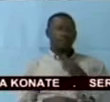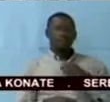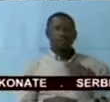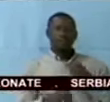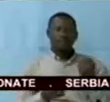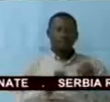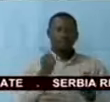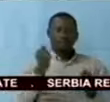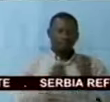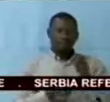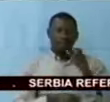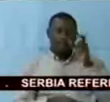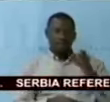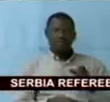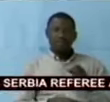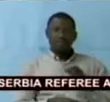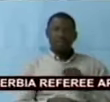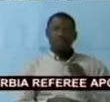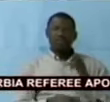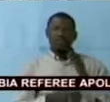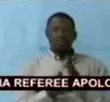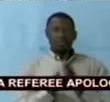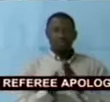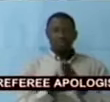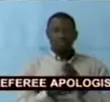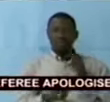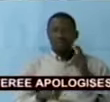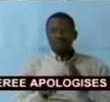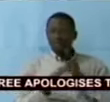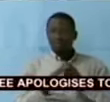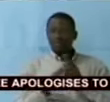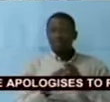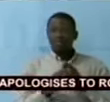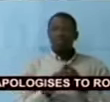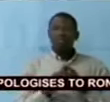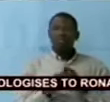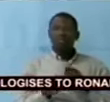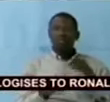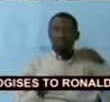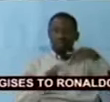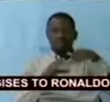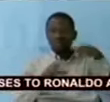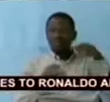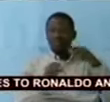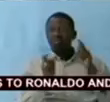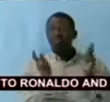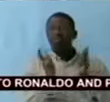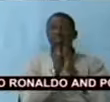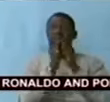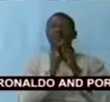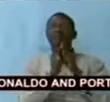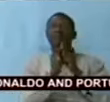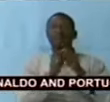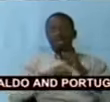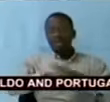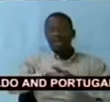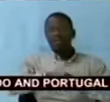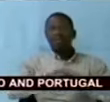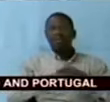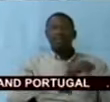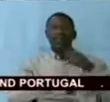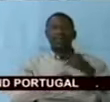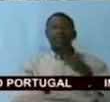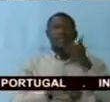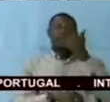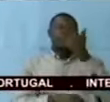was also rushing to catch up with the 9 o'clock case I had. Aduna driver